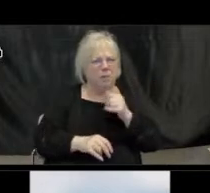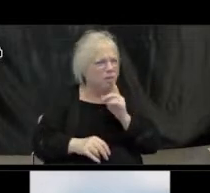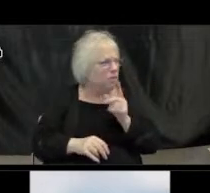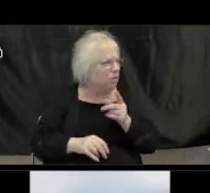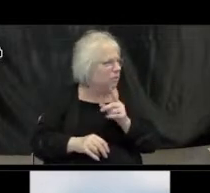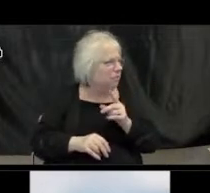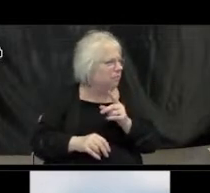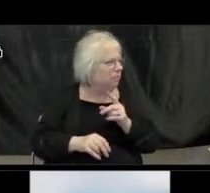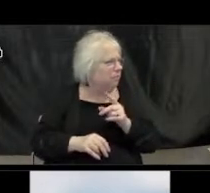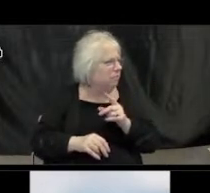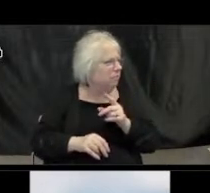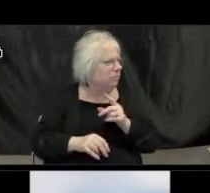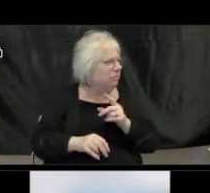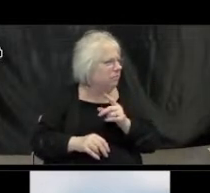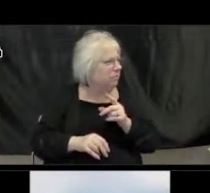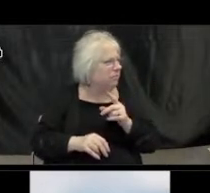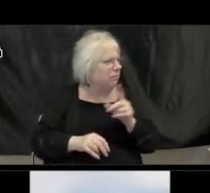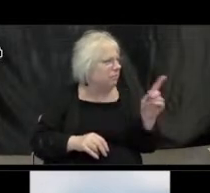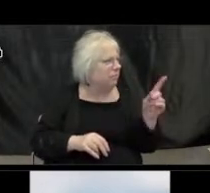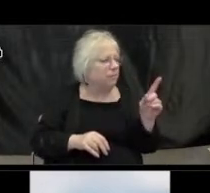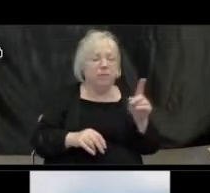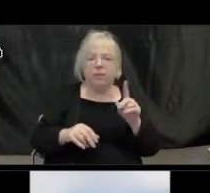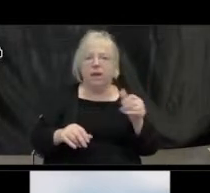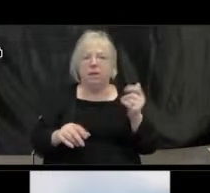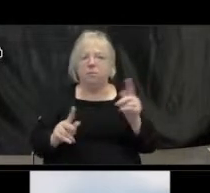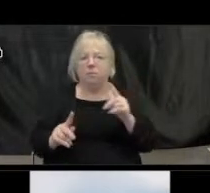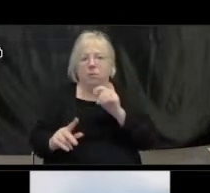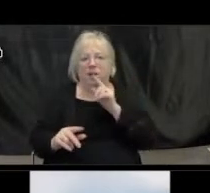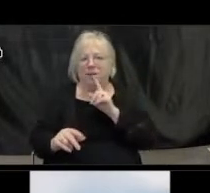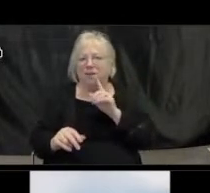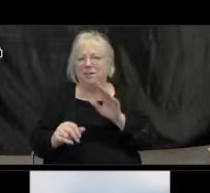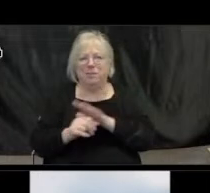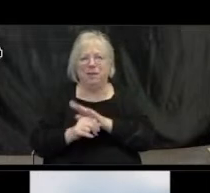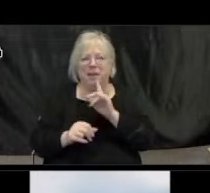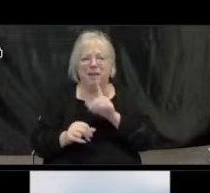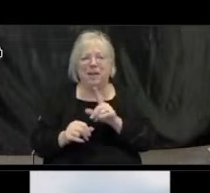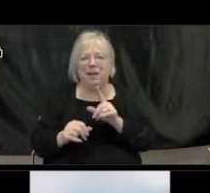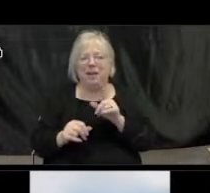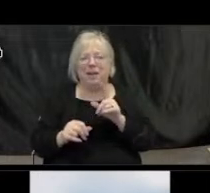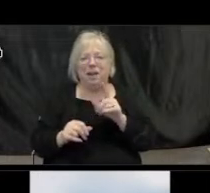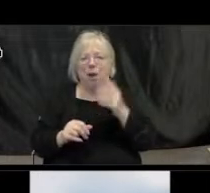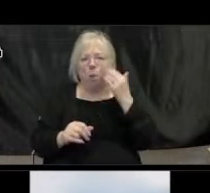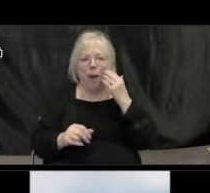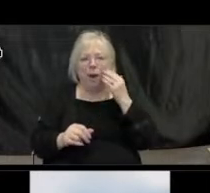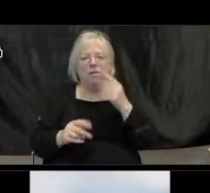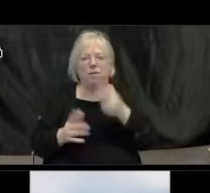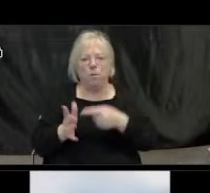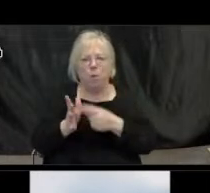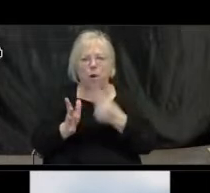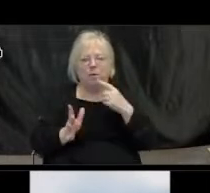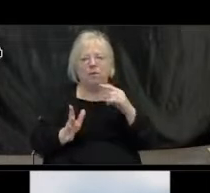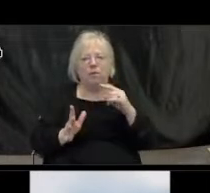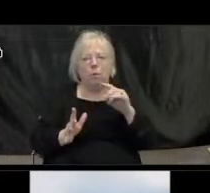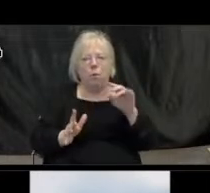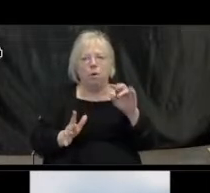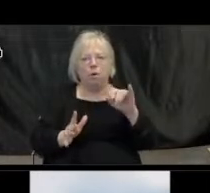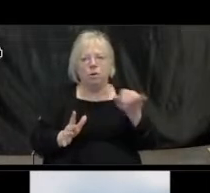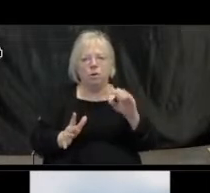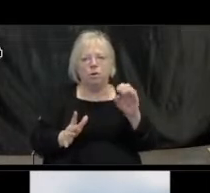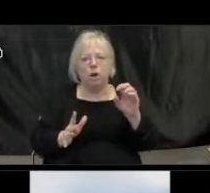We're not completely familiar with what the requirements were for Joe T. Robinson, but typical